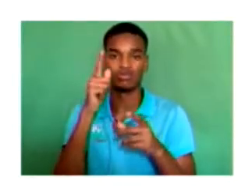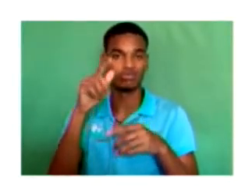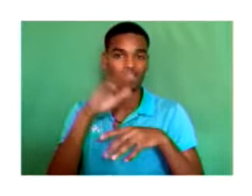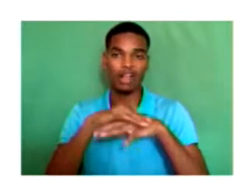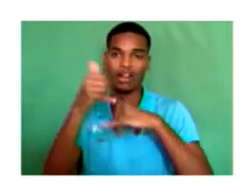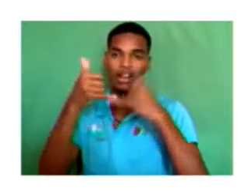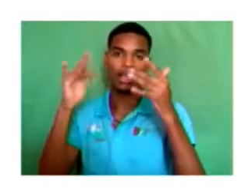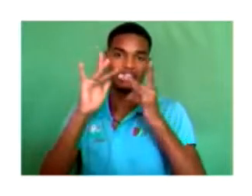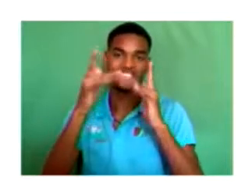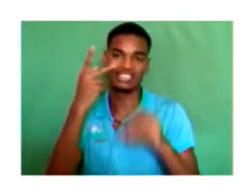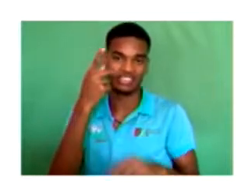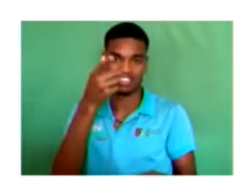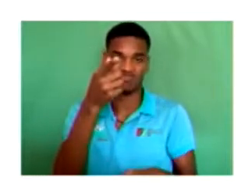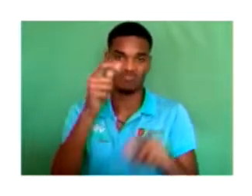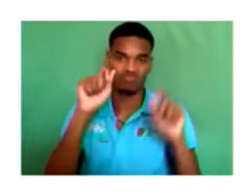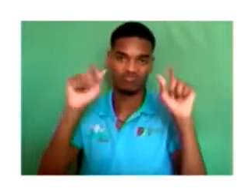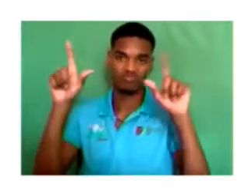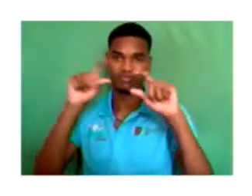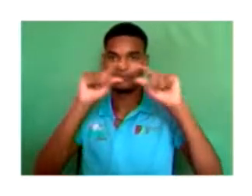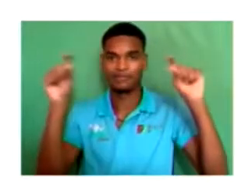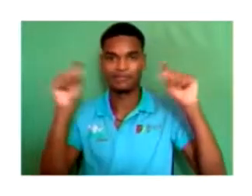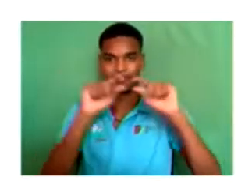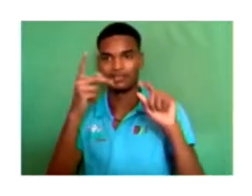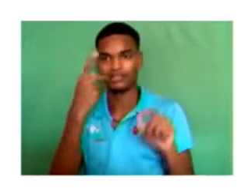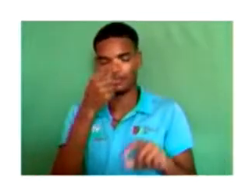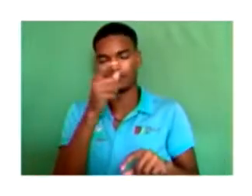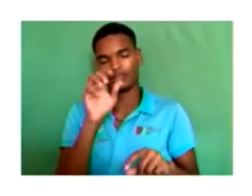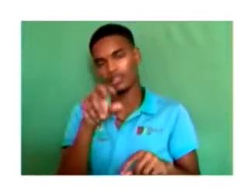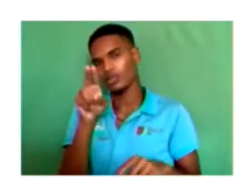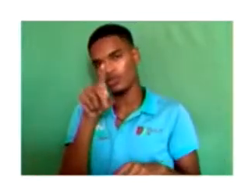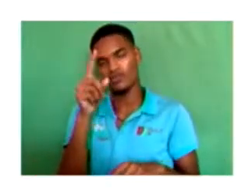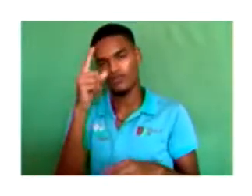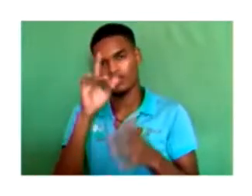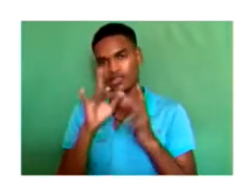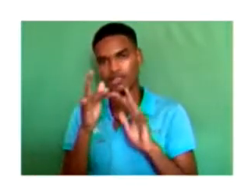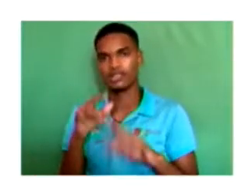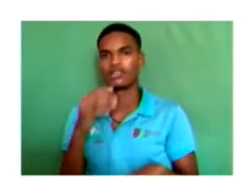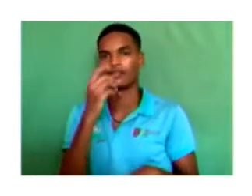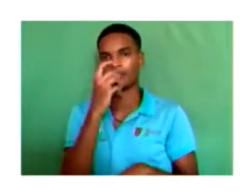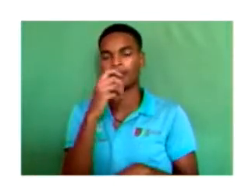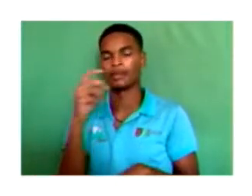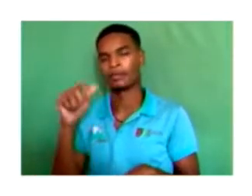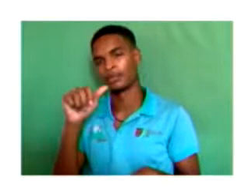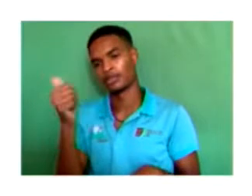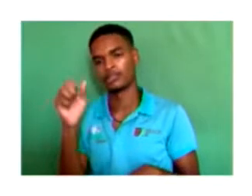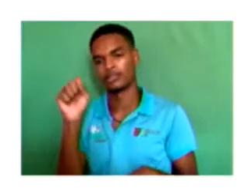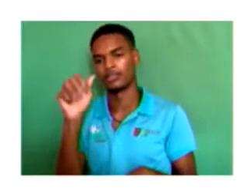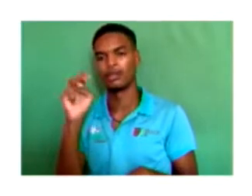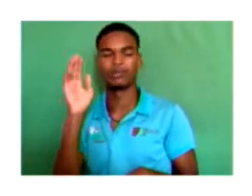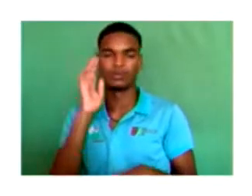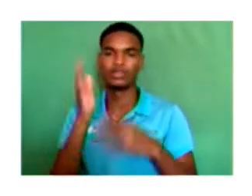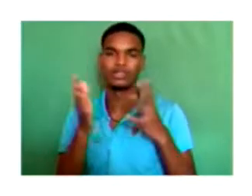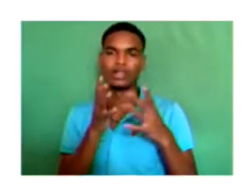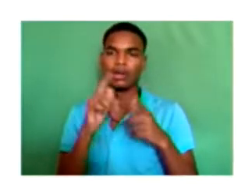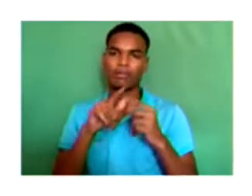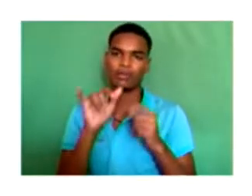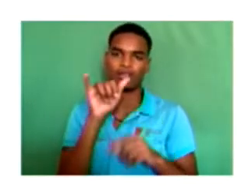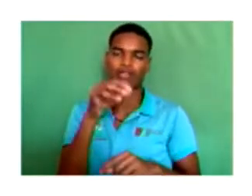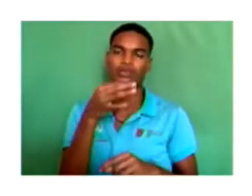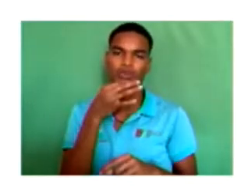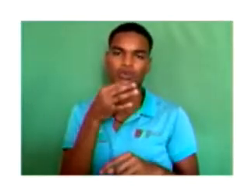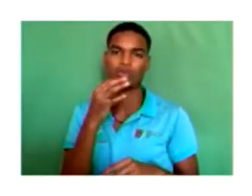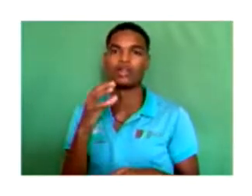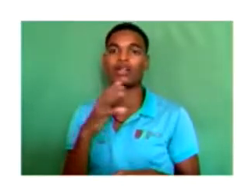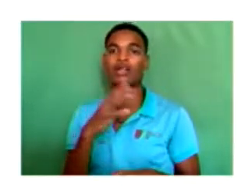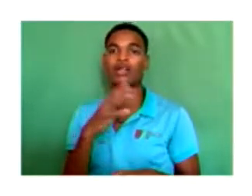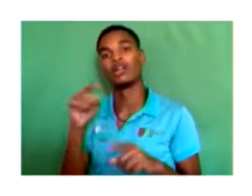Gen TV is a really good resource, and Sandy's going to talk a little bit about that in a moment, so I'll let him cover that. Also, the